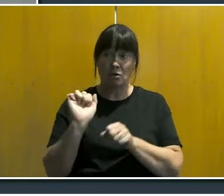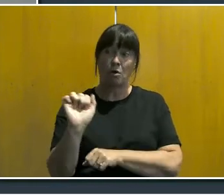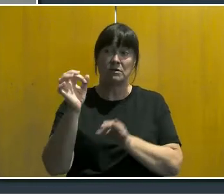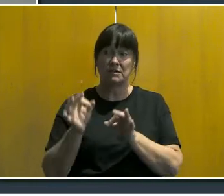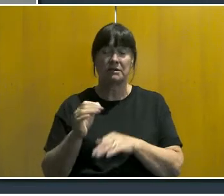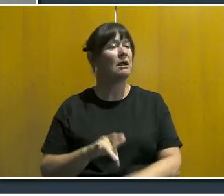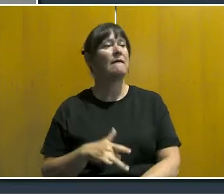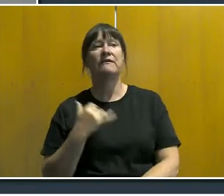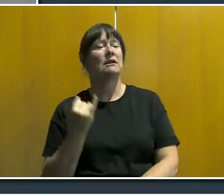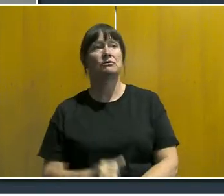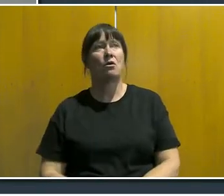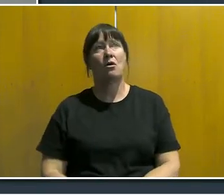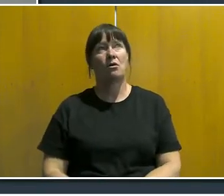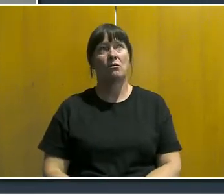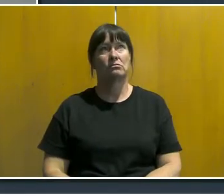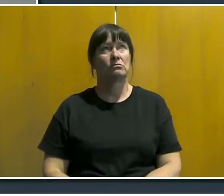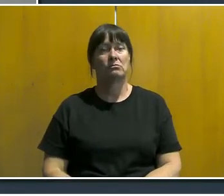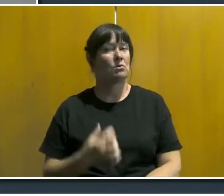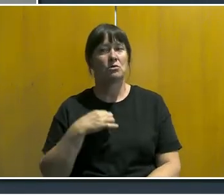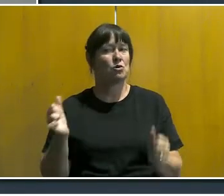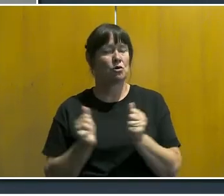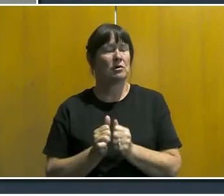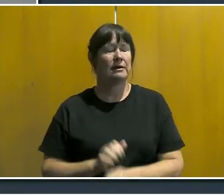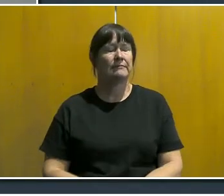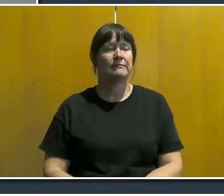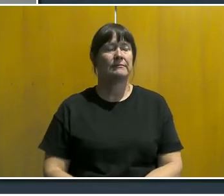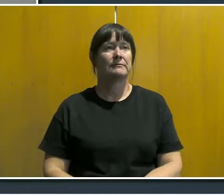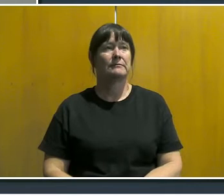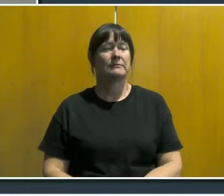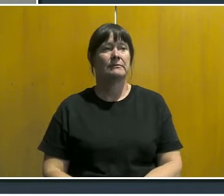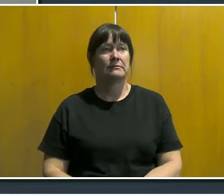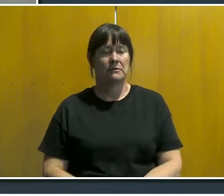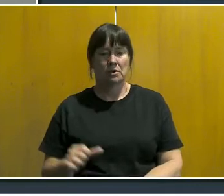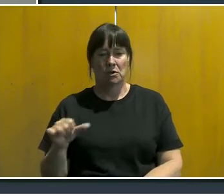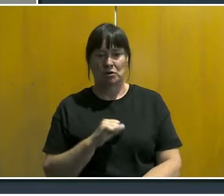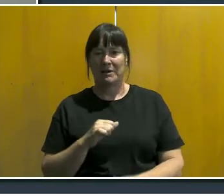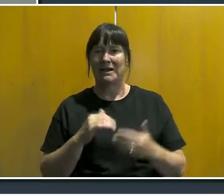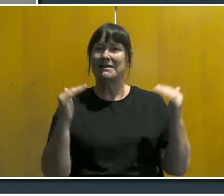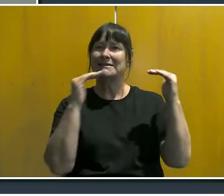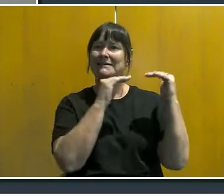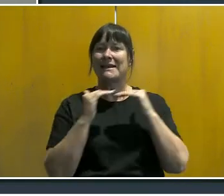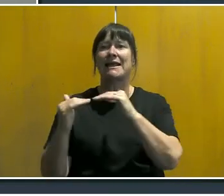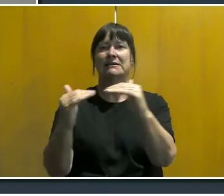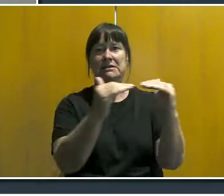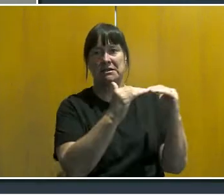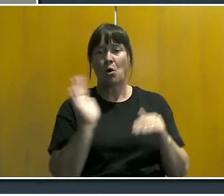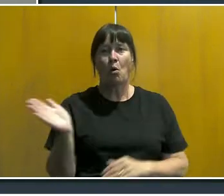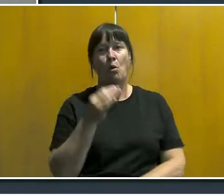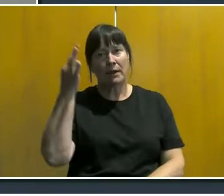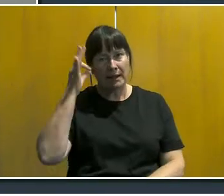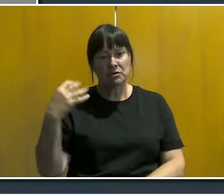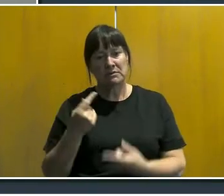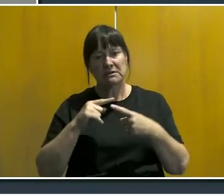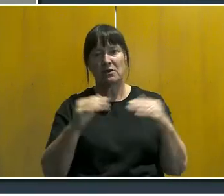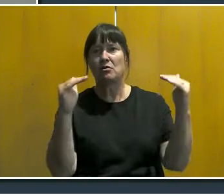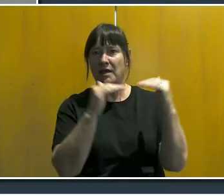very wrong to me. I would not agree with that at all. I think there should be a standard format that all councils have to follow.